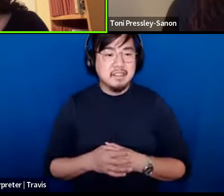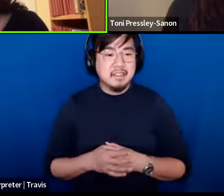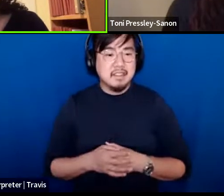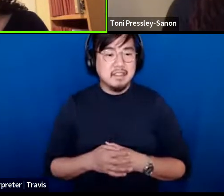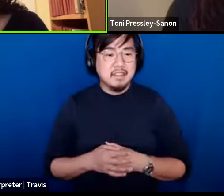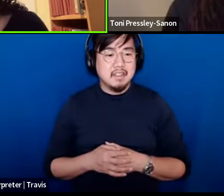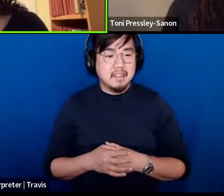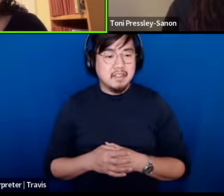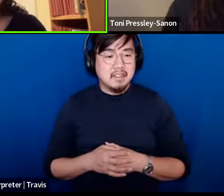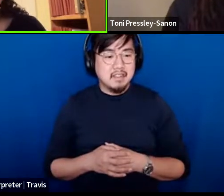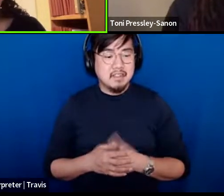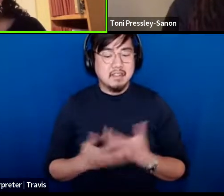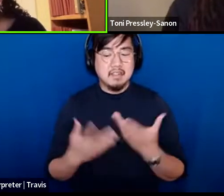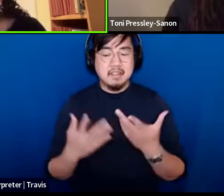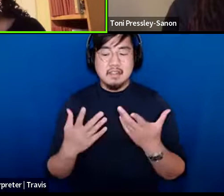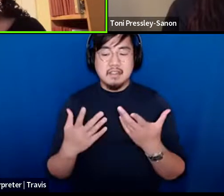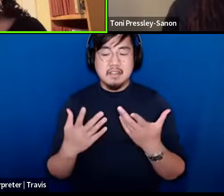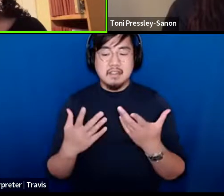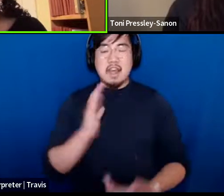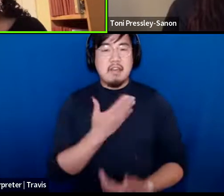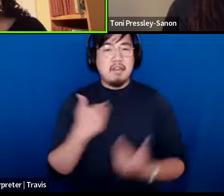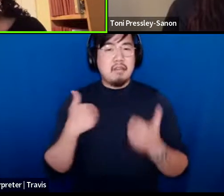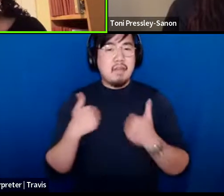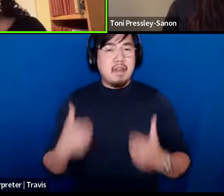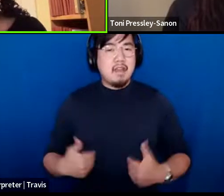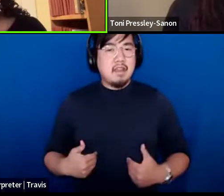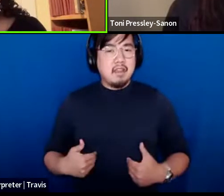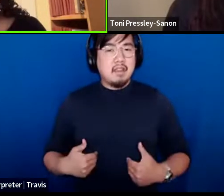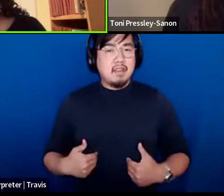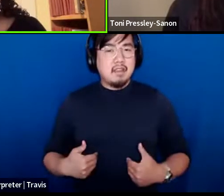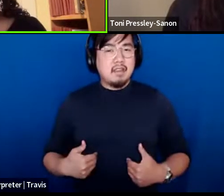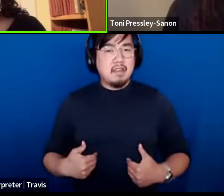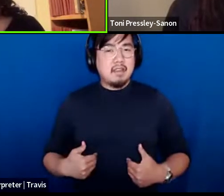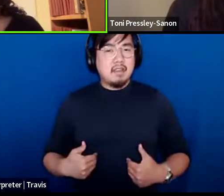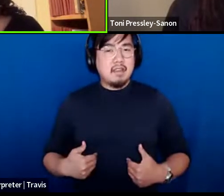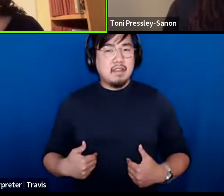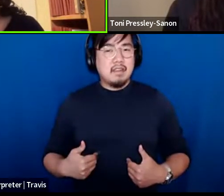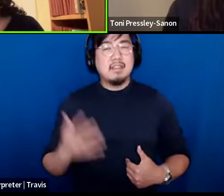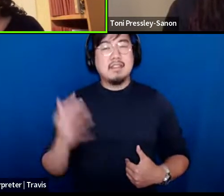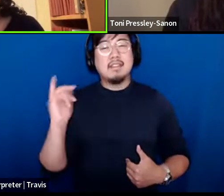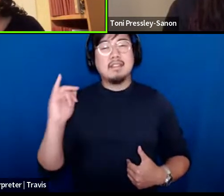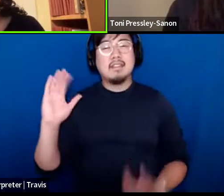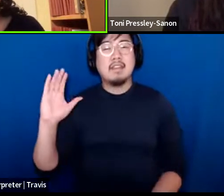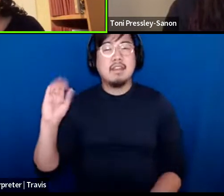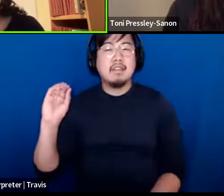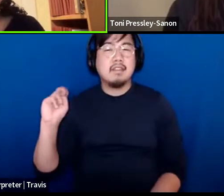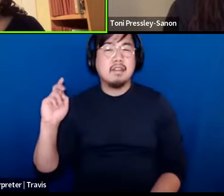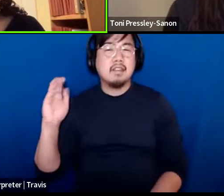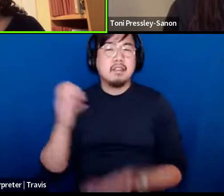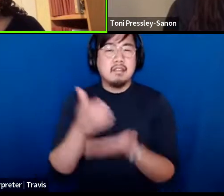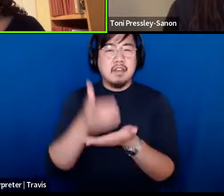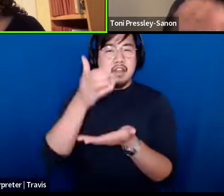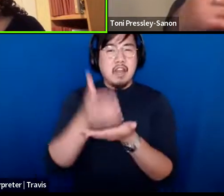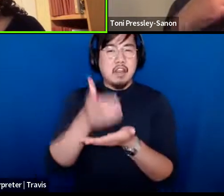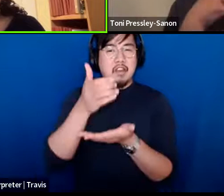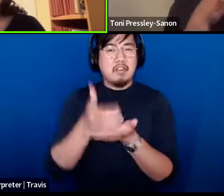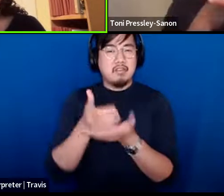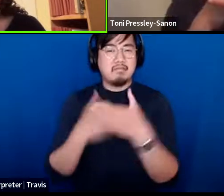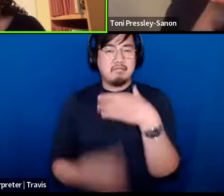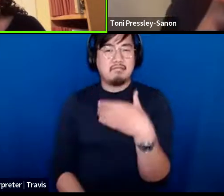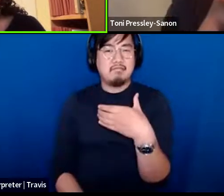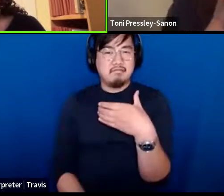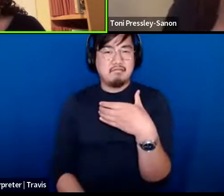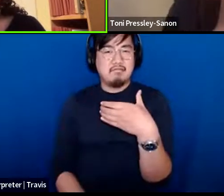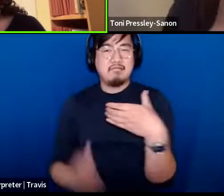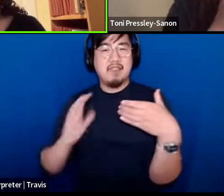another way of saying our body as the container of our